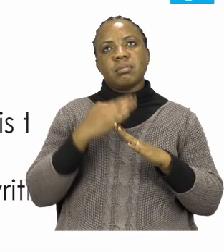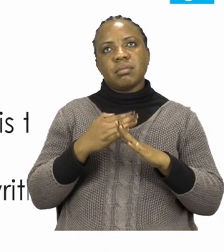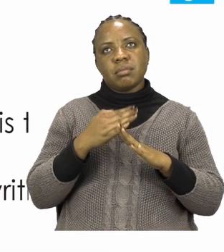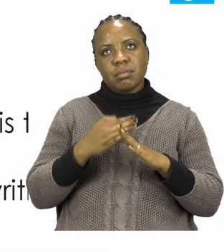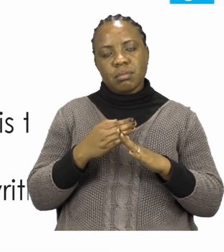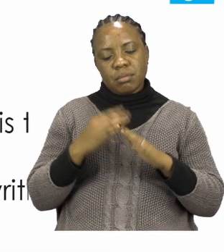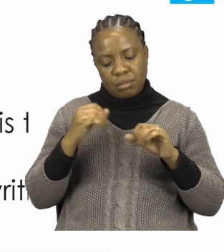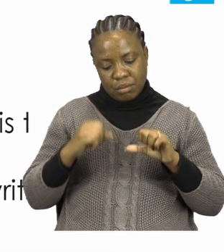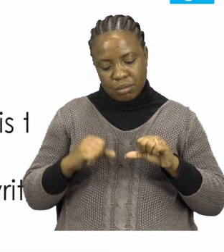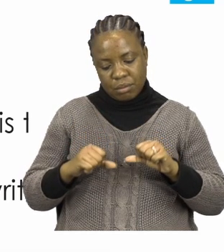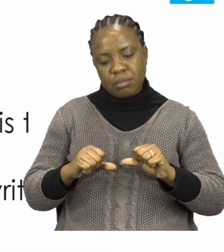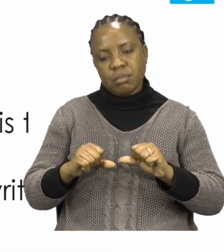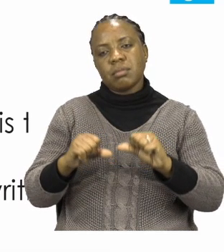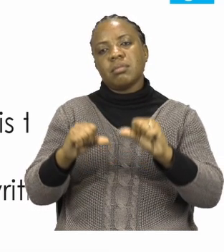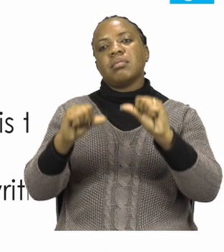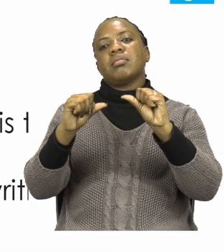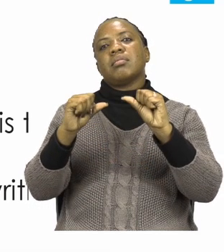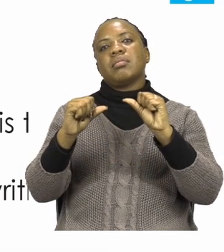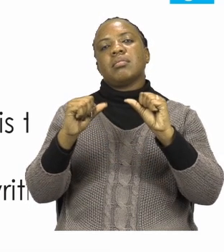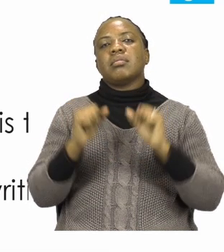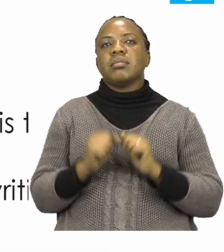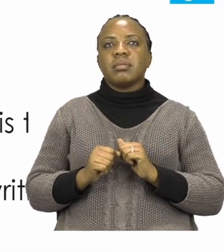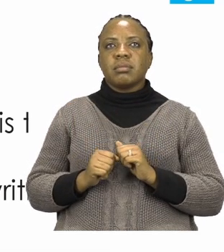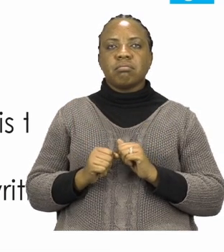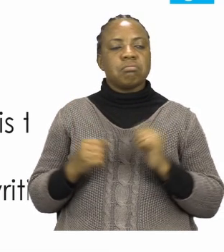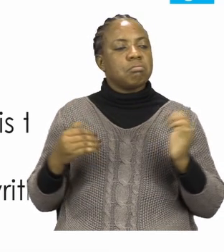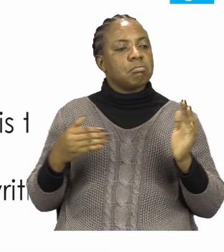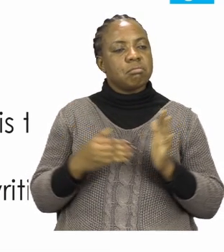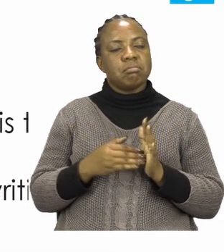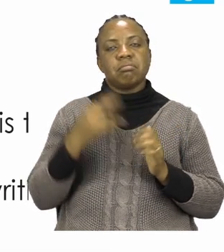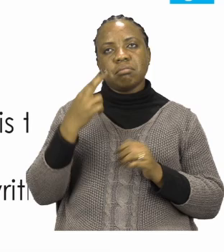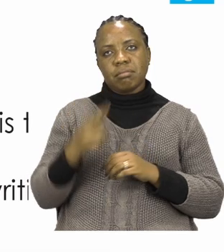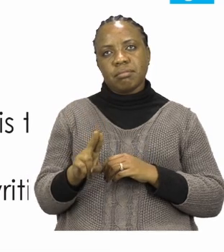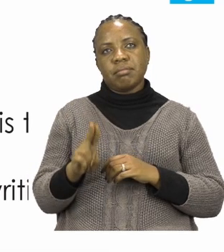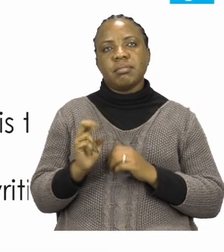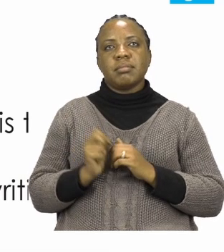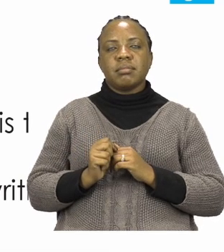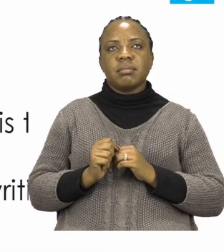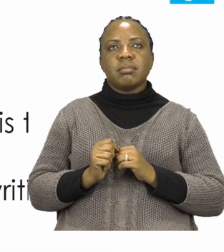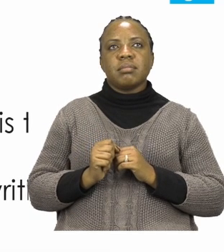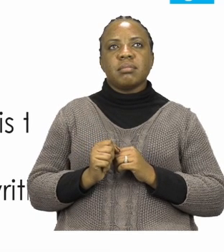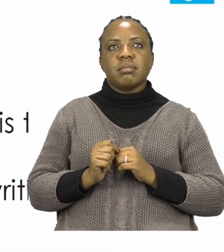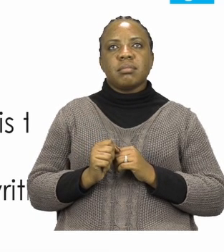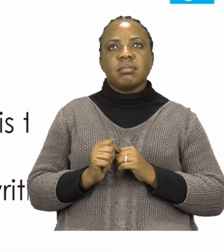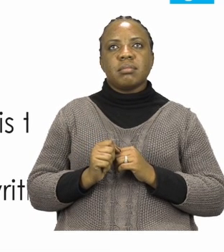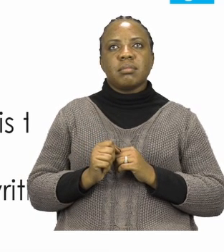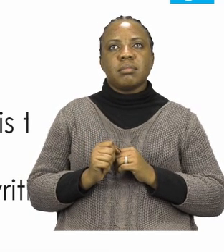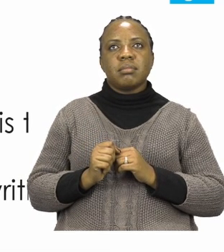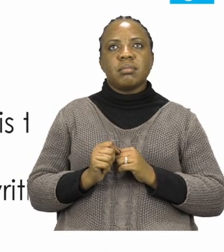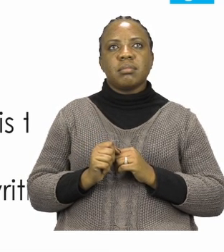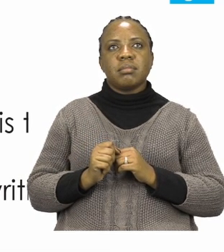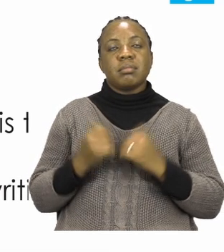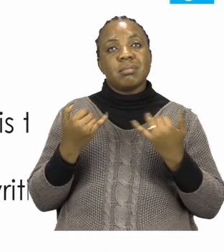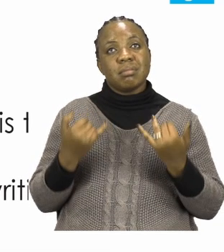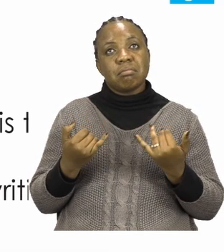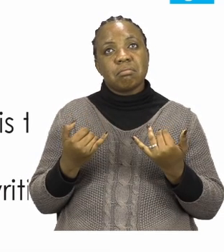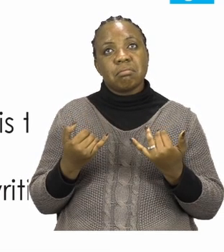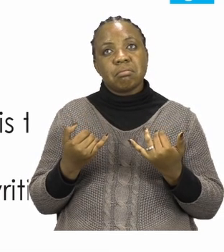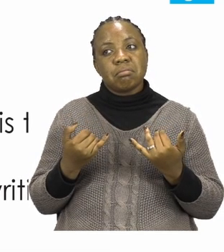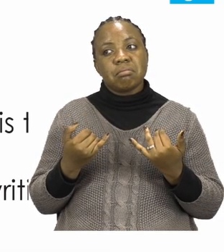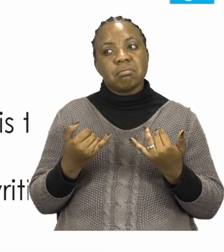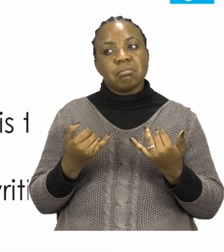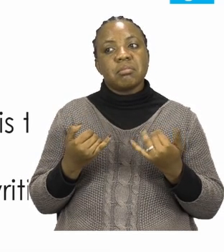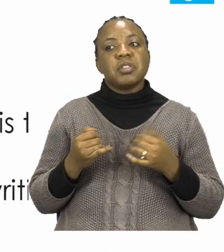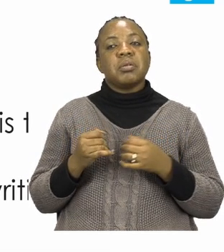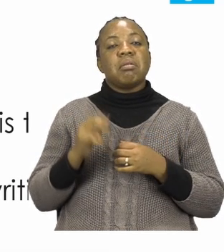that is still going on. It has not stopped. But this time, instead of putting the